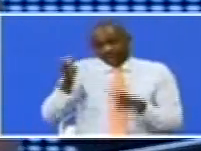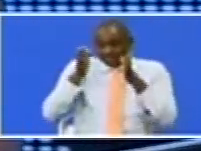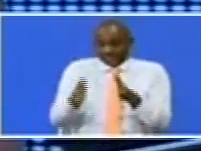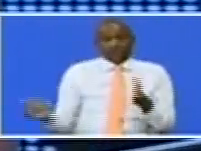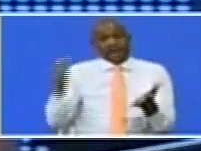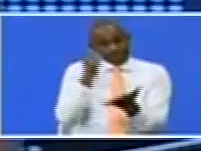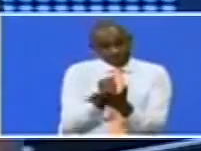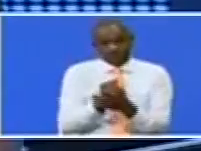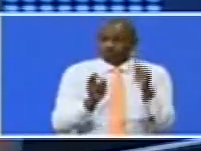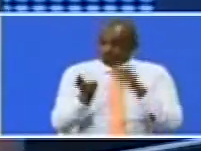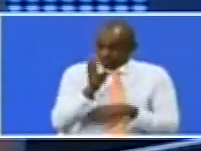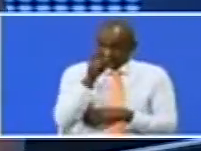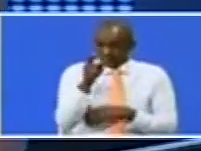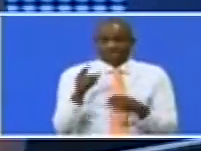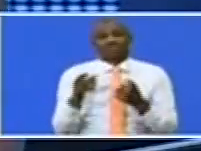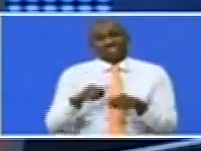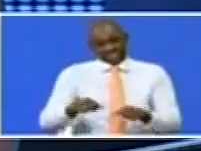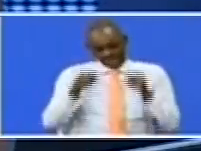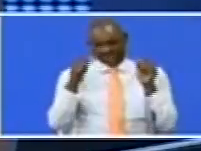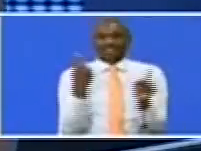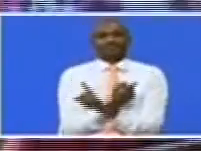Conservation and Pipe and Corporation Chairman.